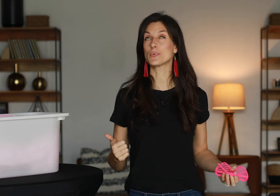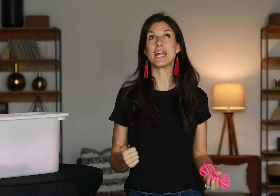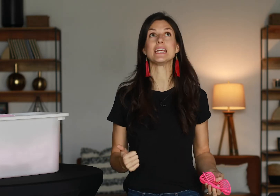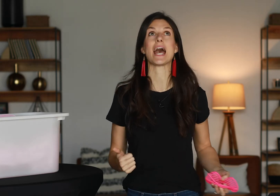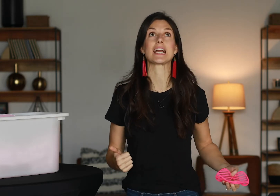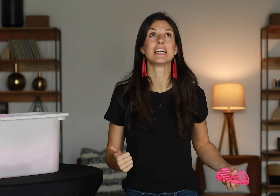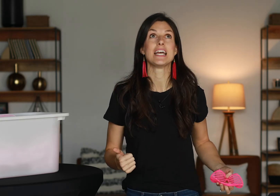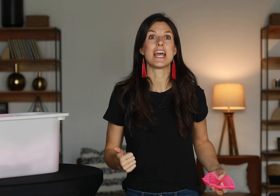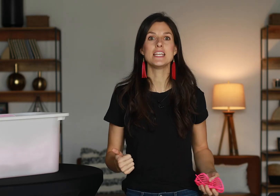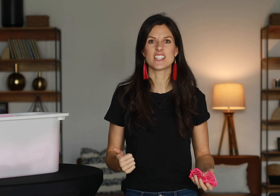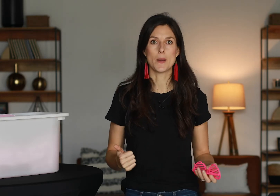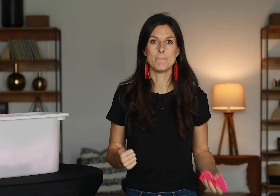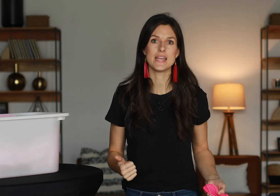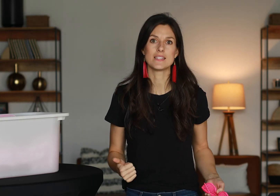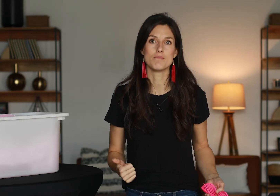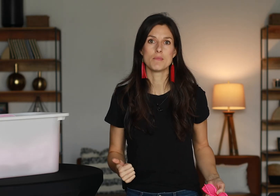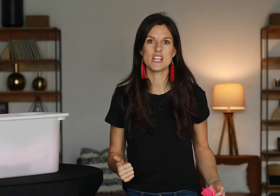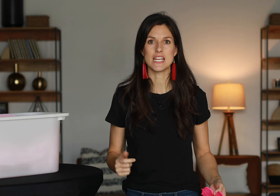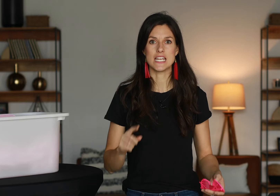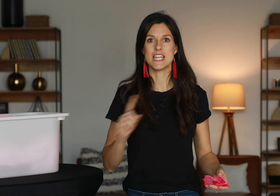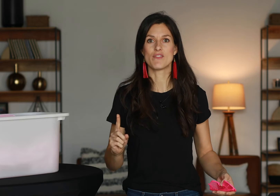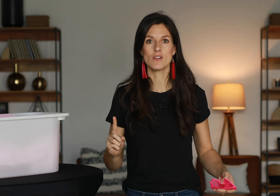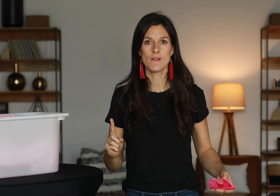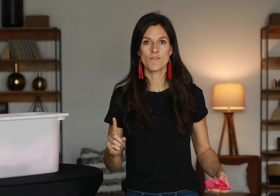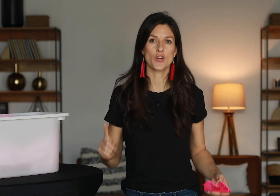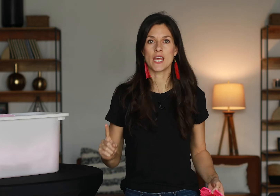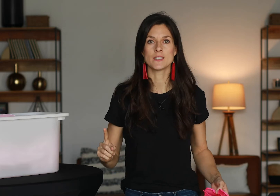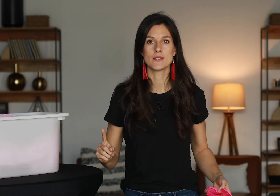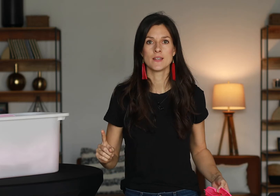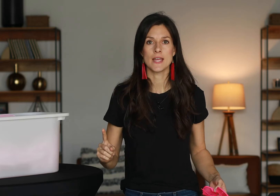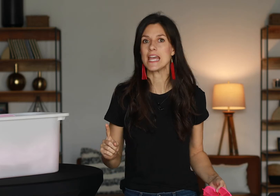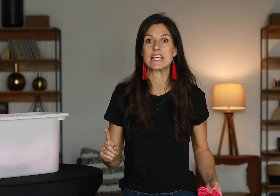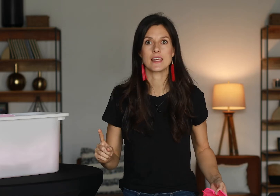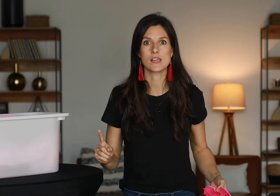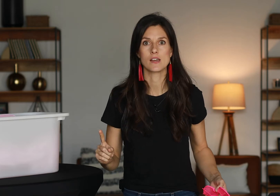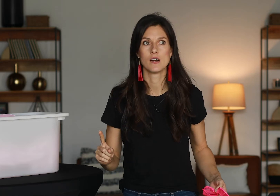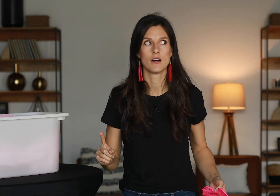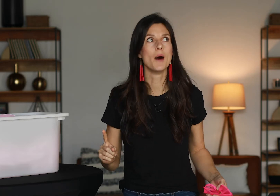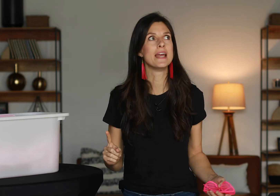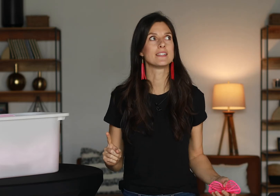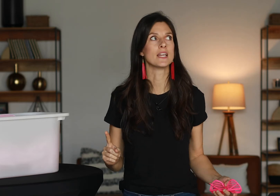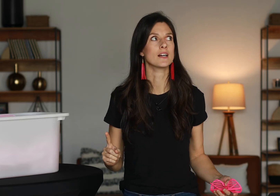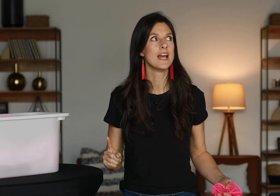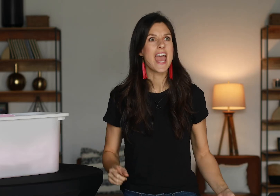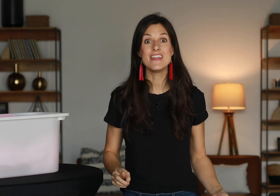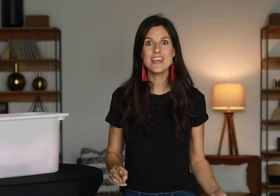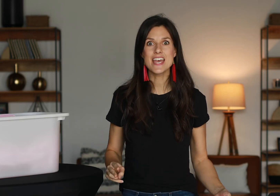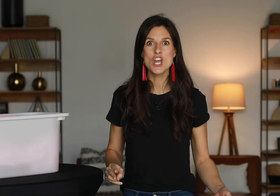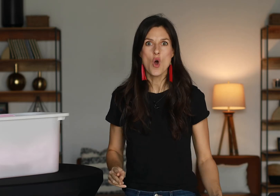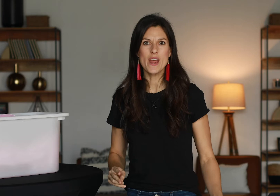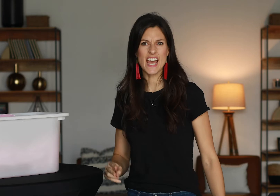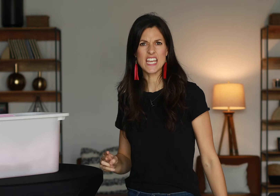Captain Brainiac, and he has an amazing memory and he never forgets anything. Amazing.